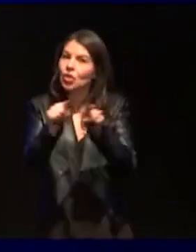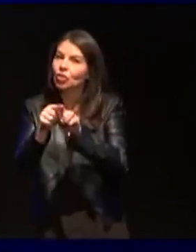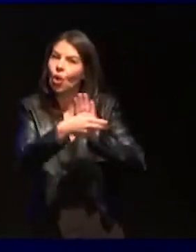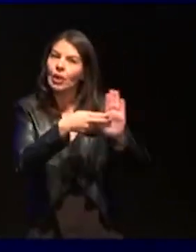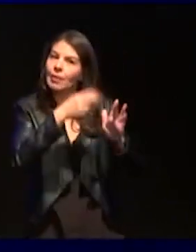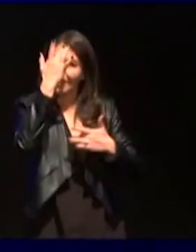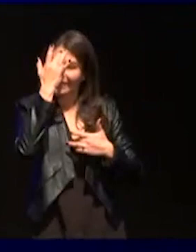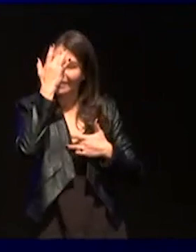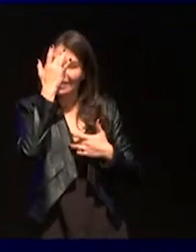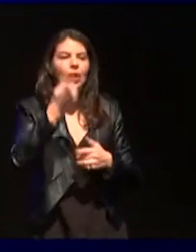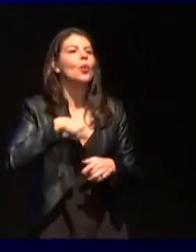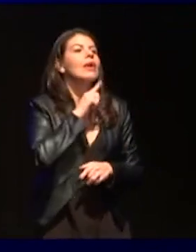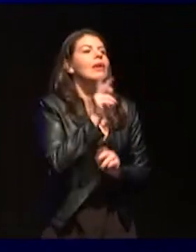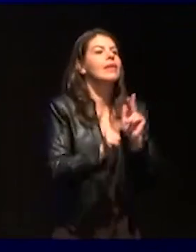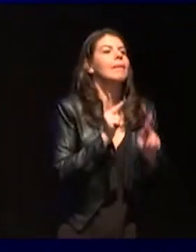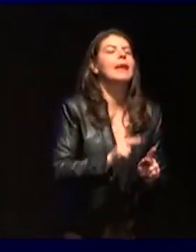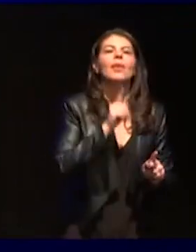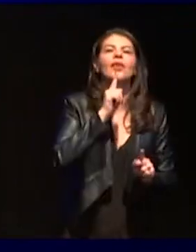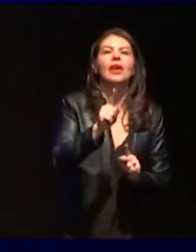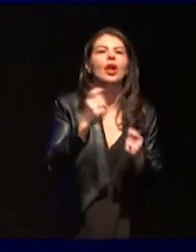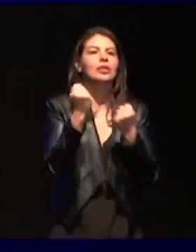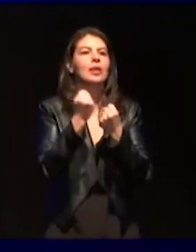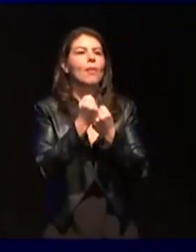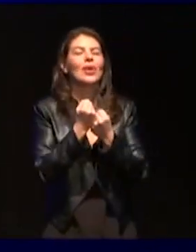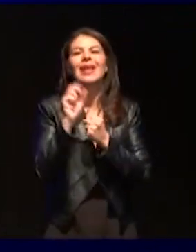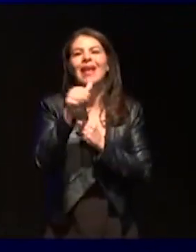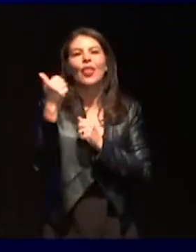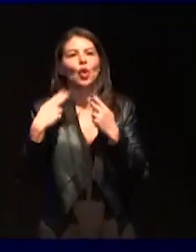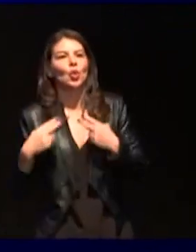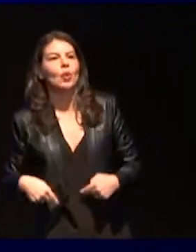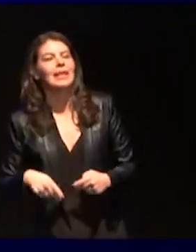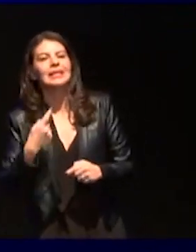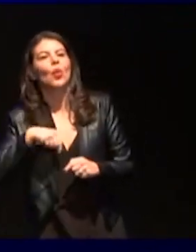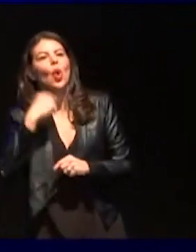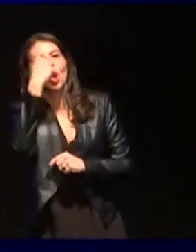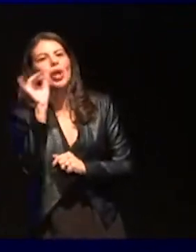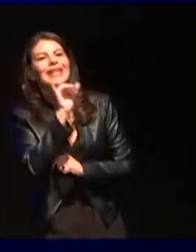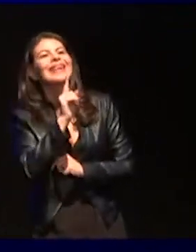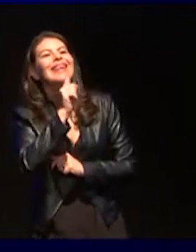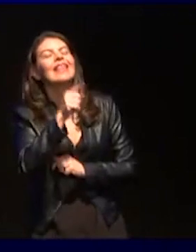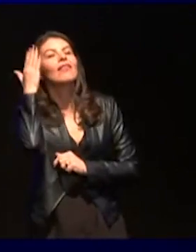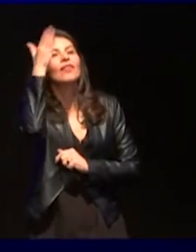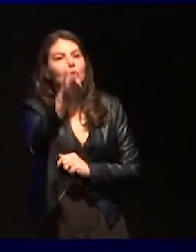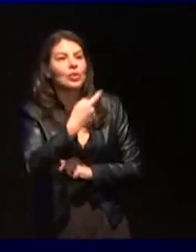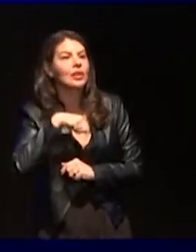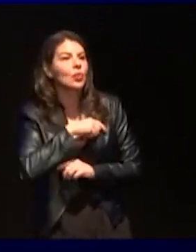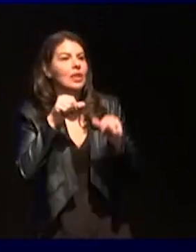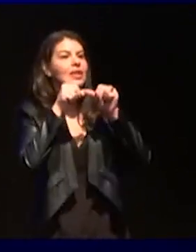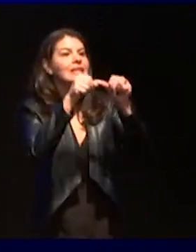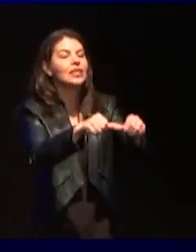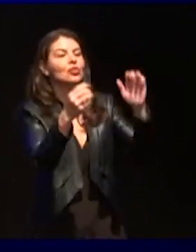We are the individuals that are standing as what the human beings would look like in the future as we continue